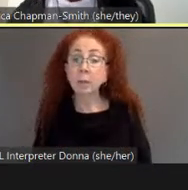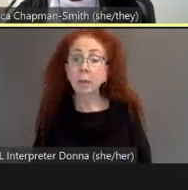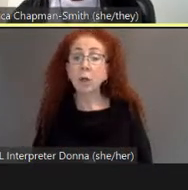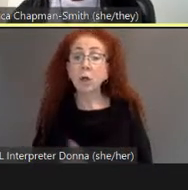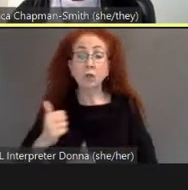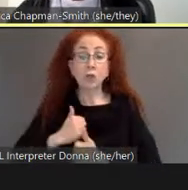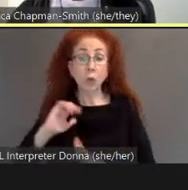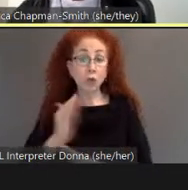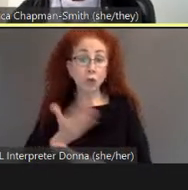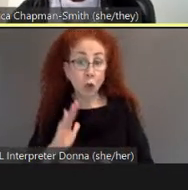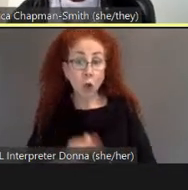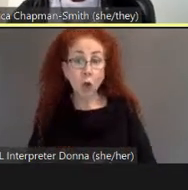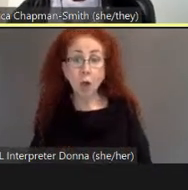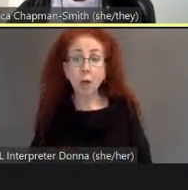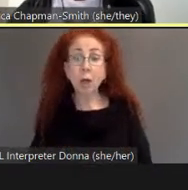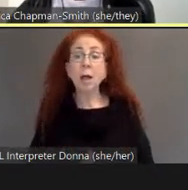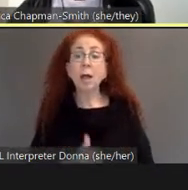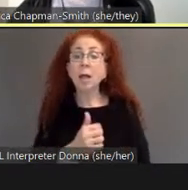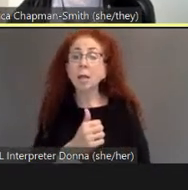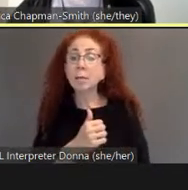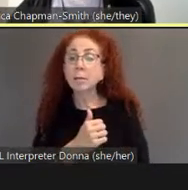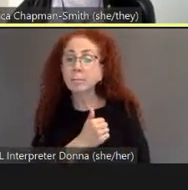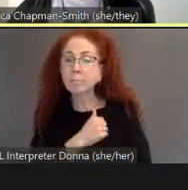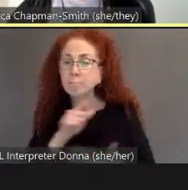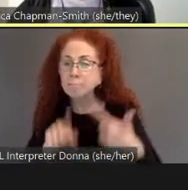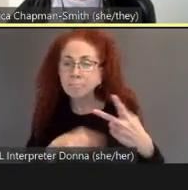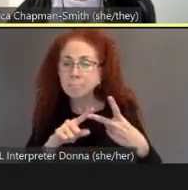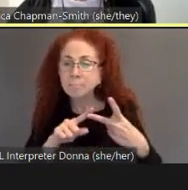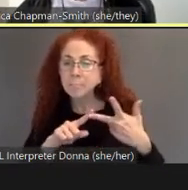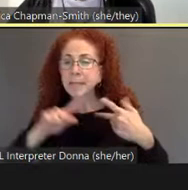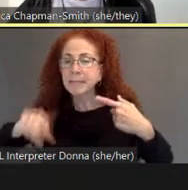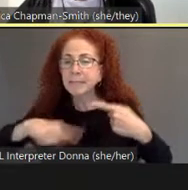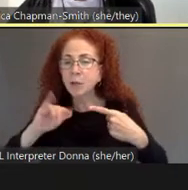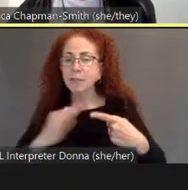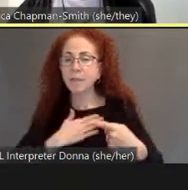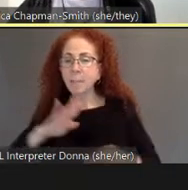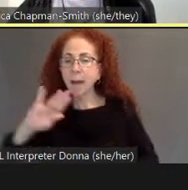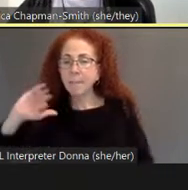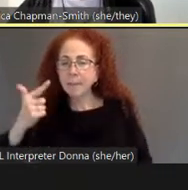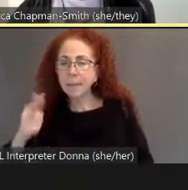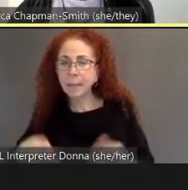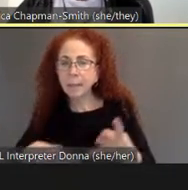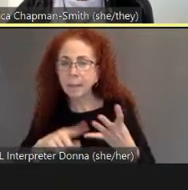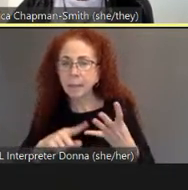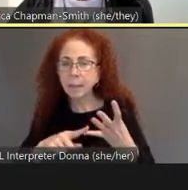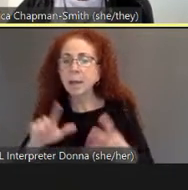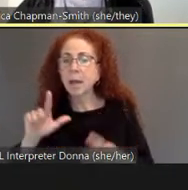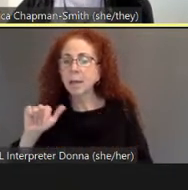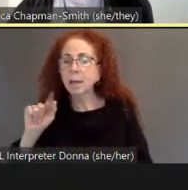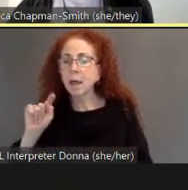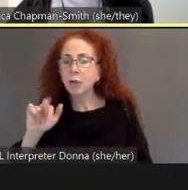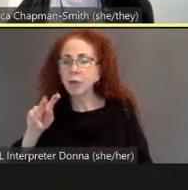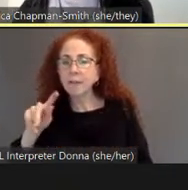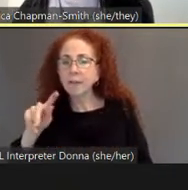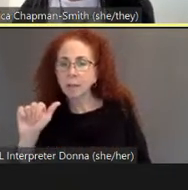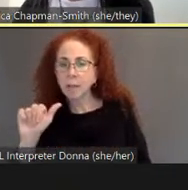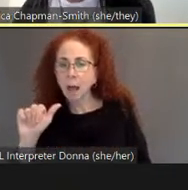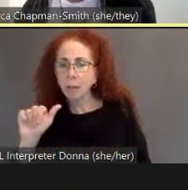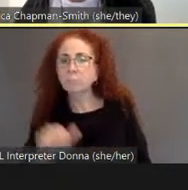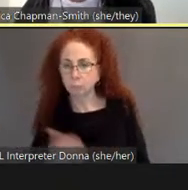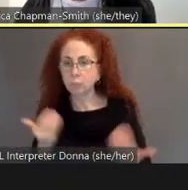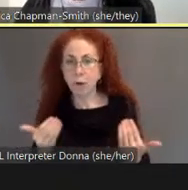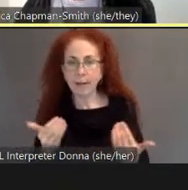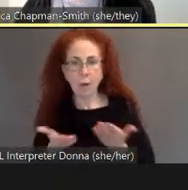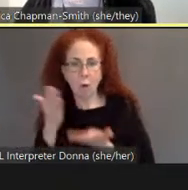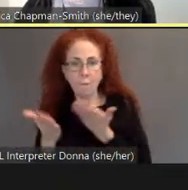Soldier Songs, La Voix Humaine, Cycles of My Being, and La Traviata. We are working to